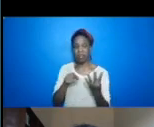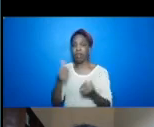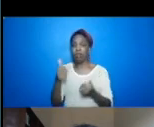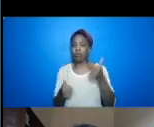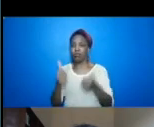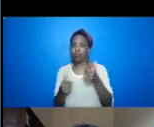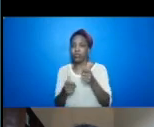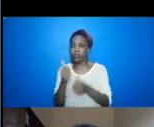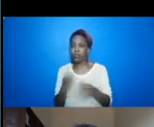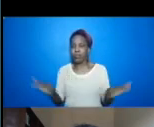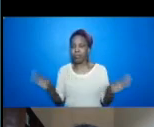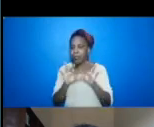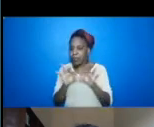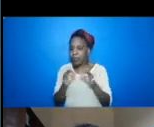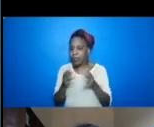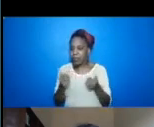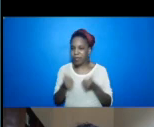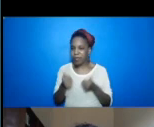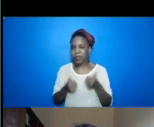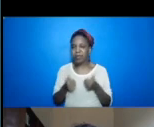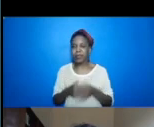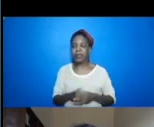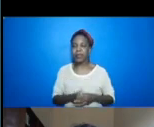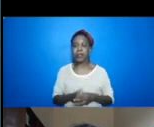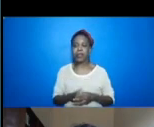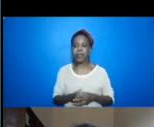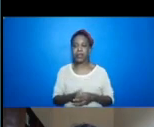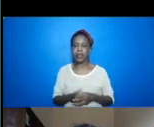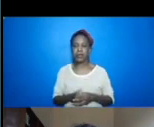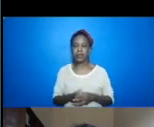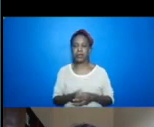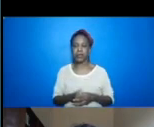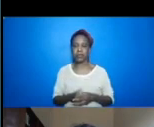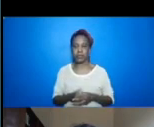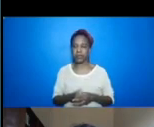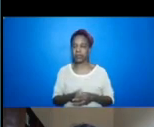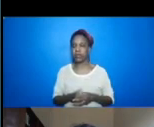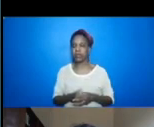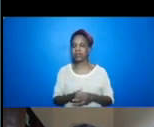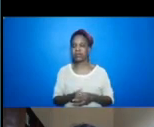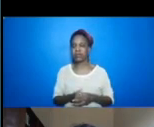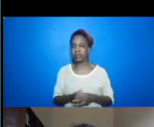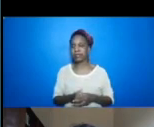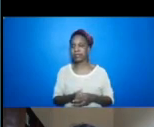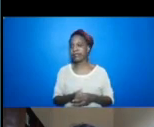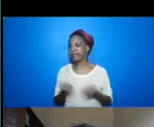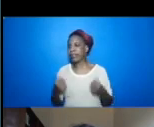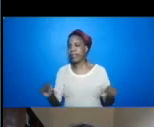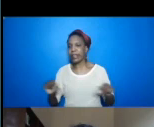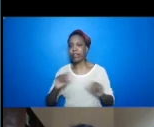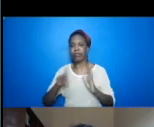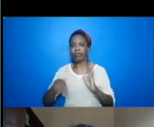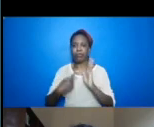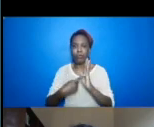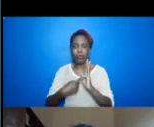always, whatever roles you take on, whatever race, religion, gender, age,